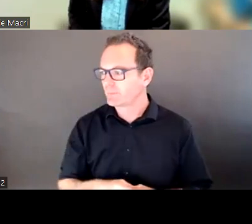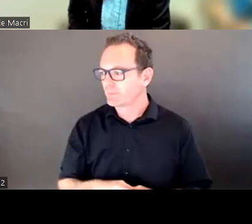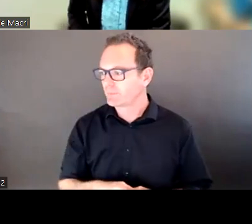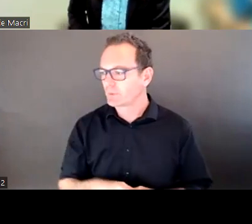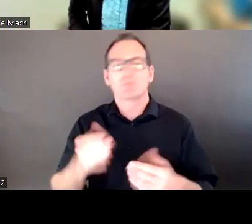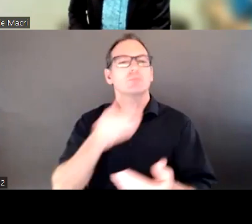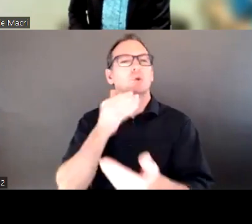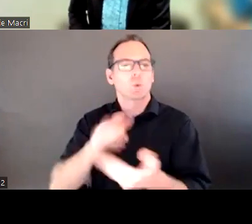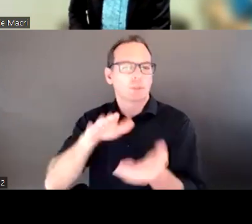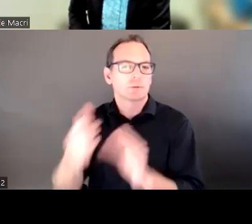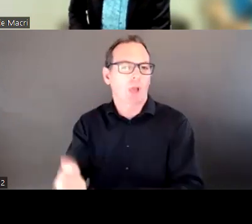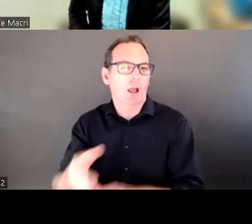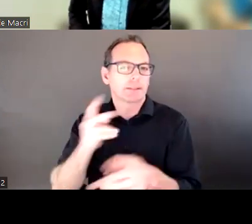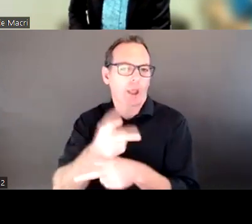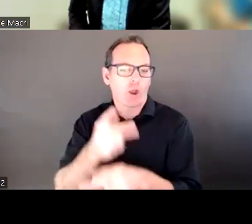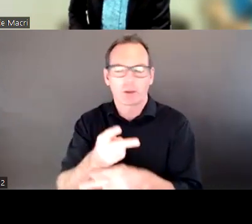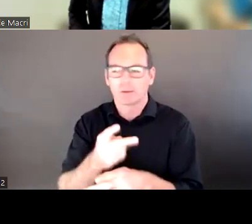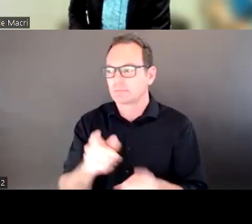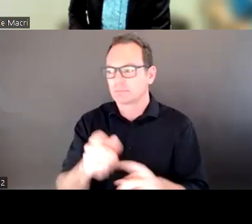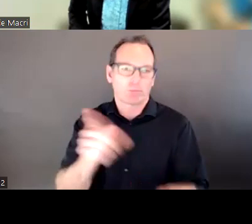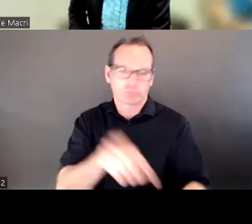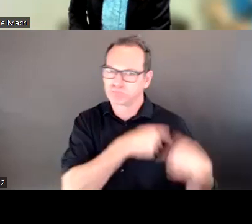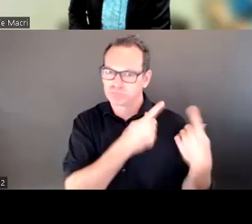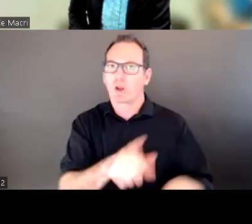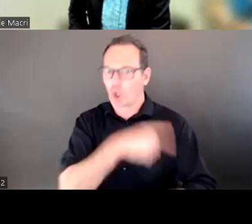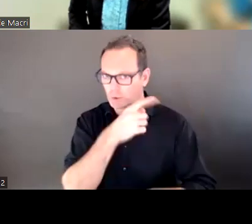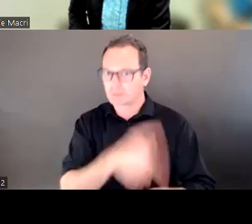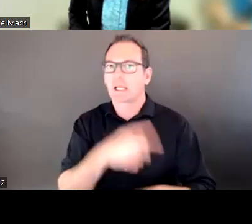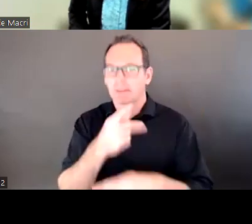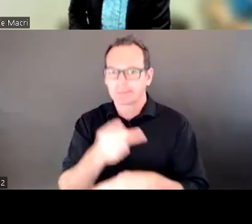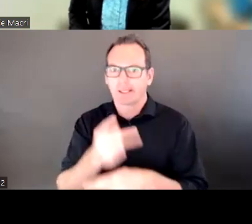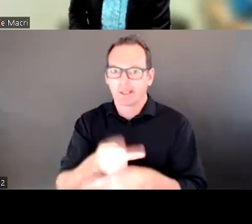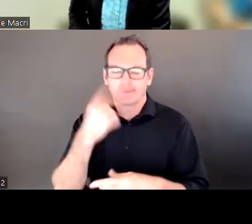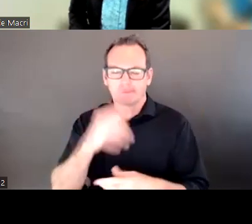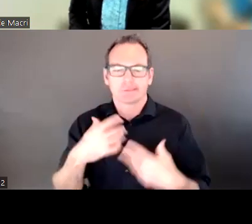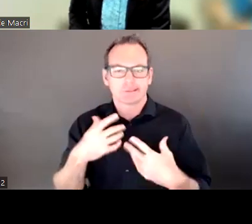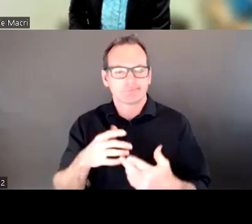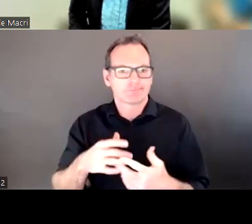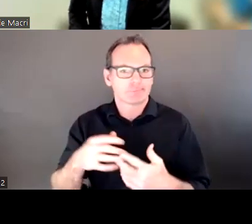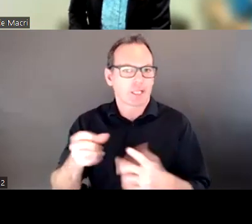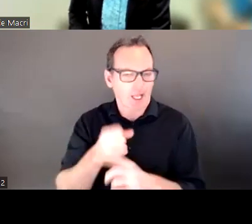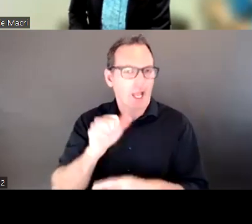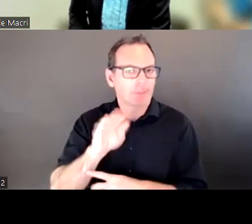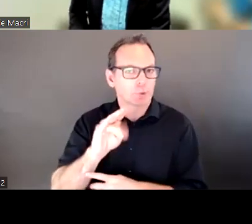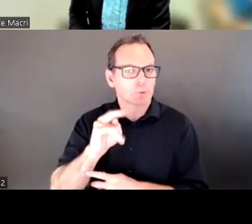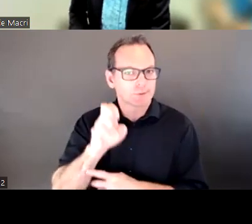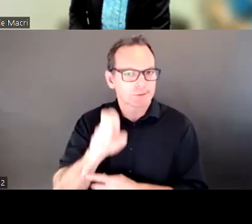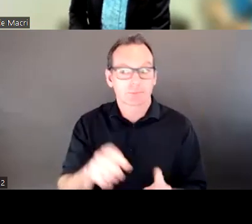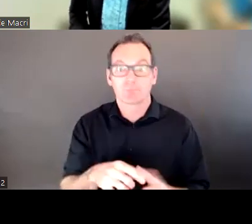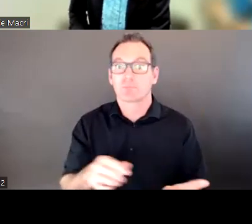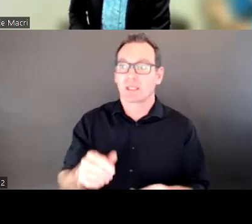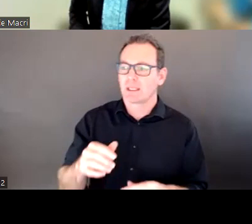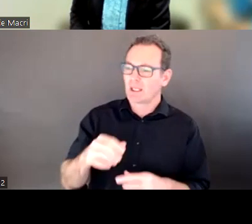abuse. The physiotherapist and the home and community care support care coordinator feel that Dave's wife is neglecting